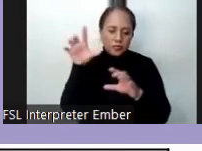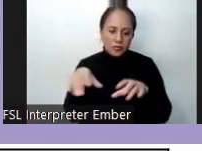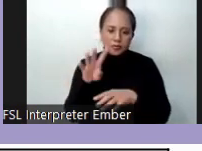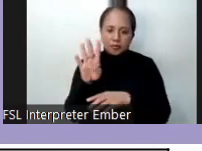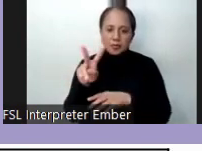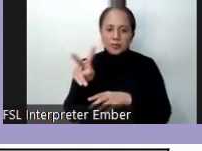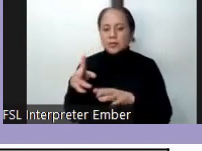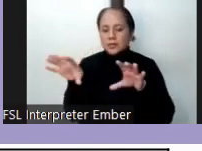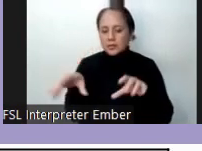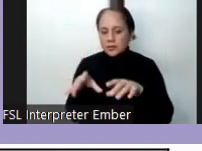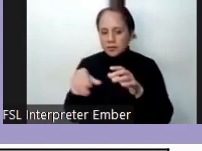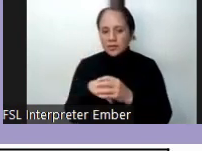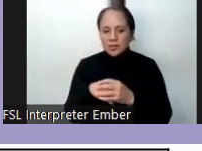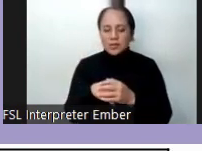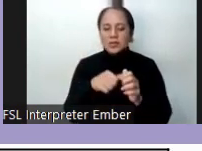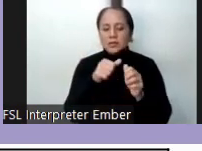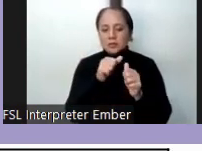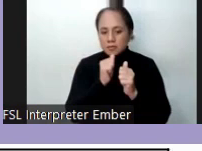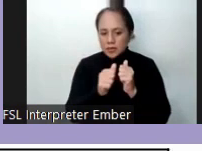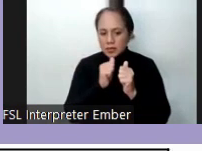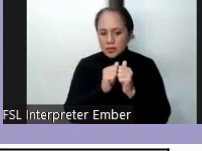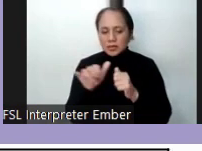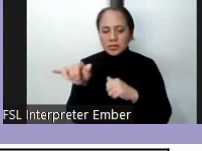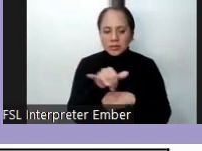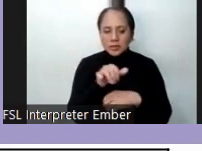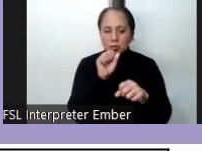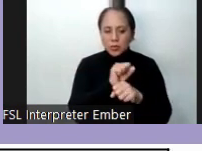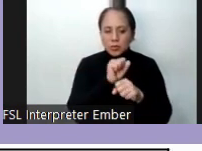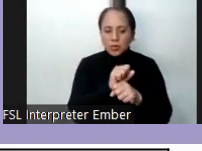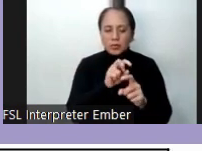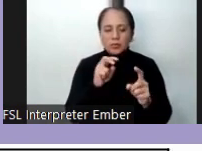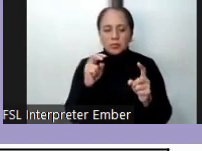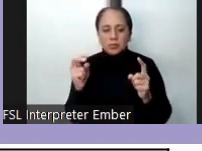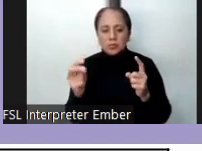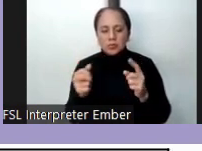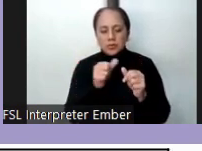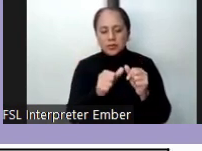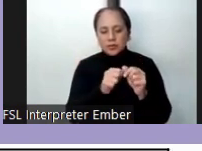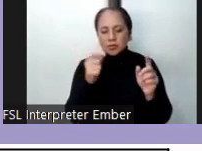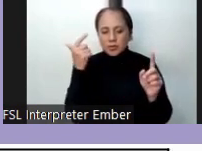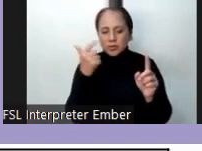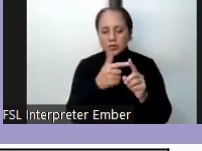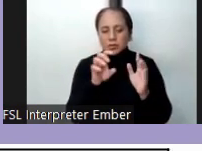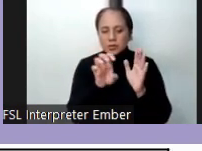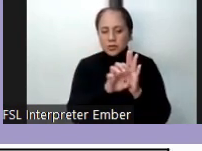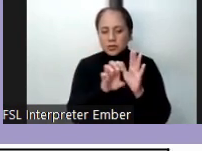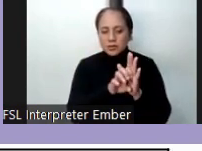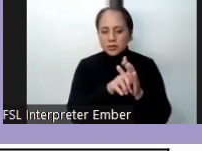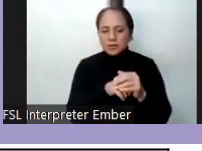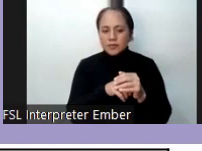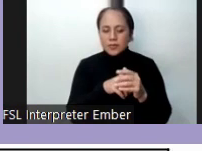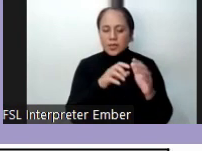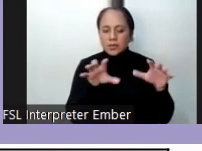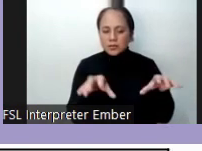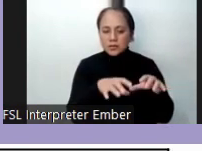the second activity, which means similar tasks were given in each set for every objective. For example, a task